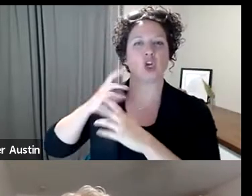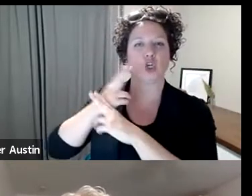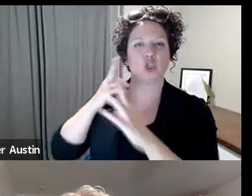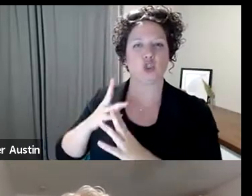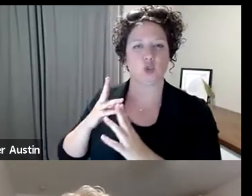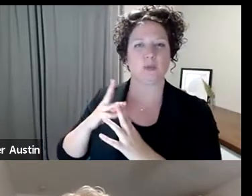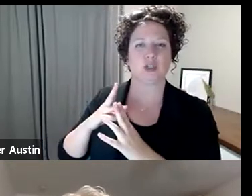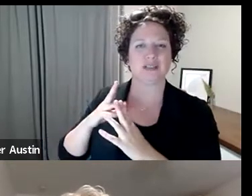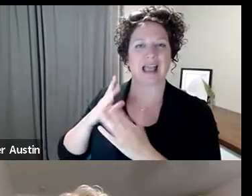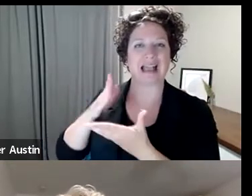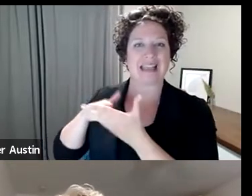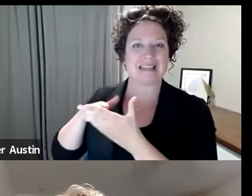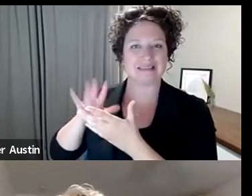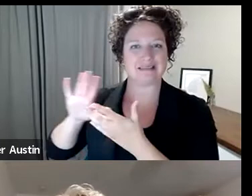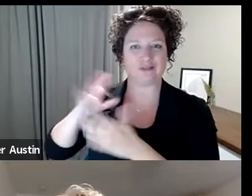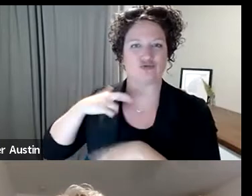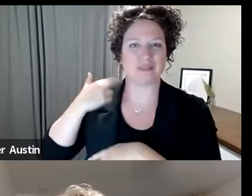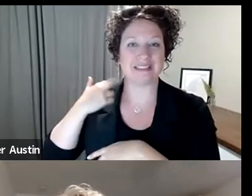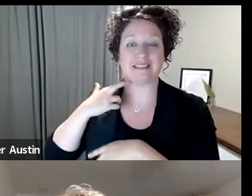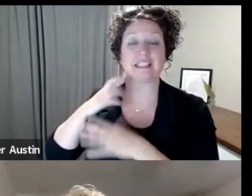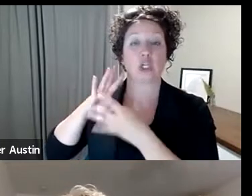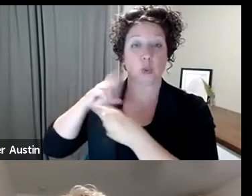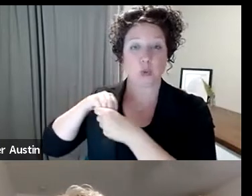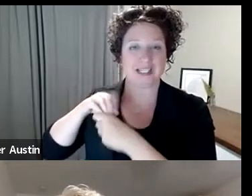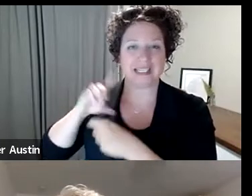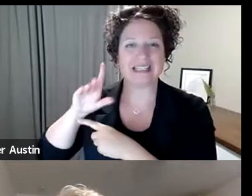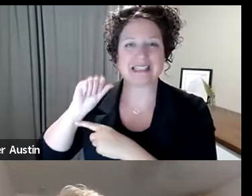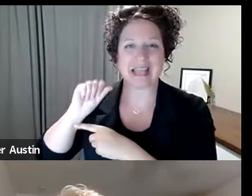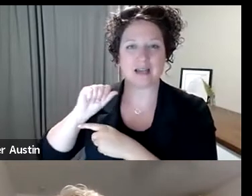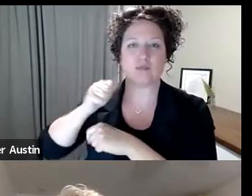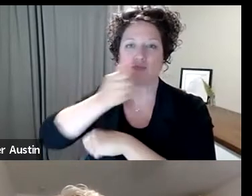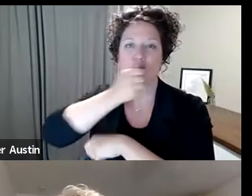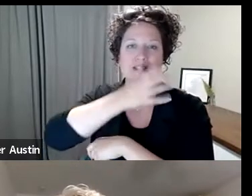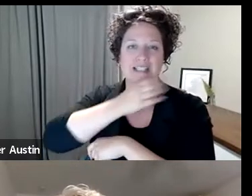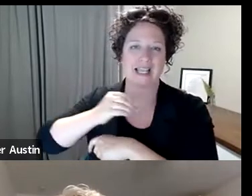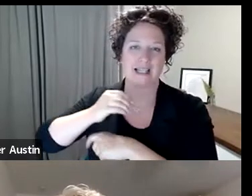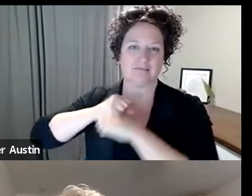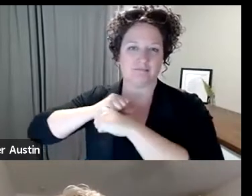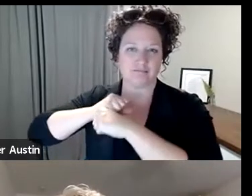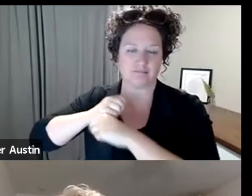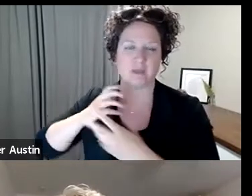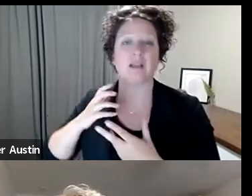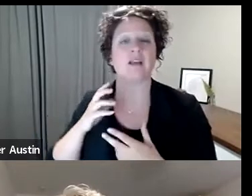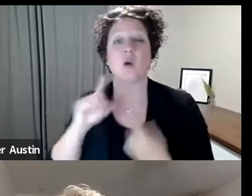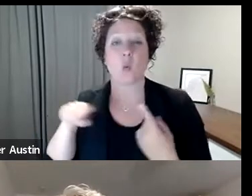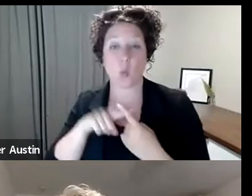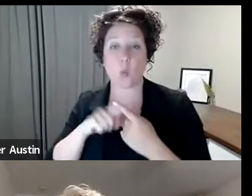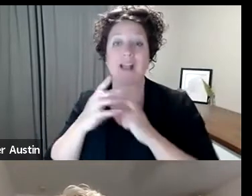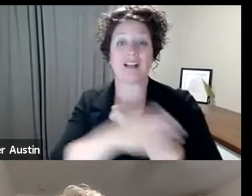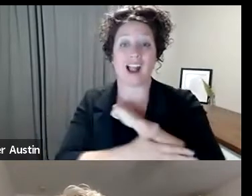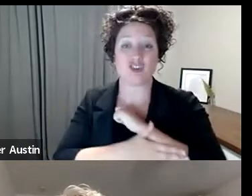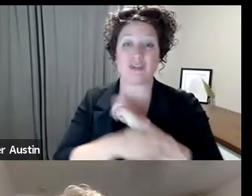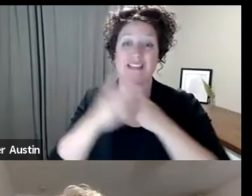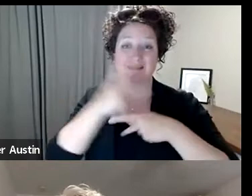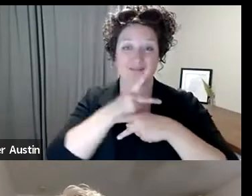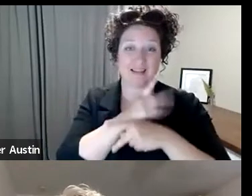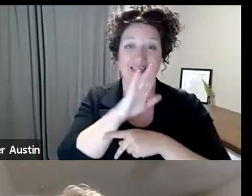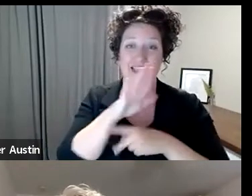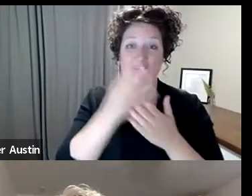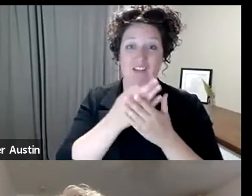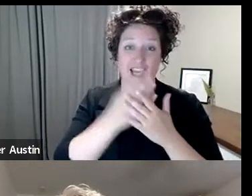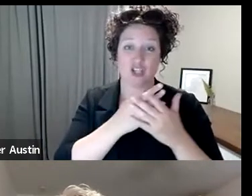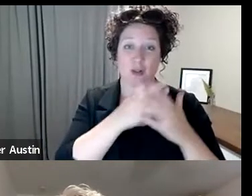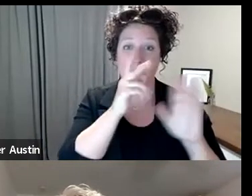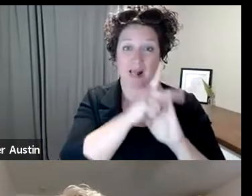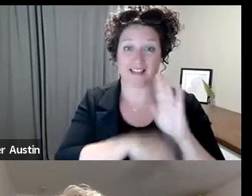consumers against risk, including data privacy and cybersecurity risk. And when countries get their financial sector policies right,